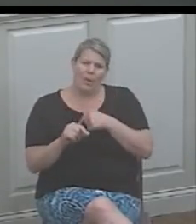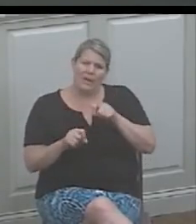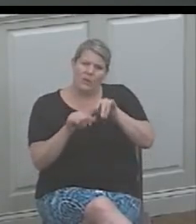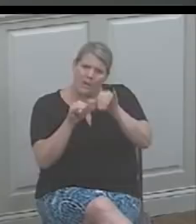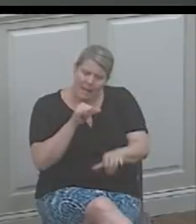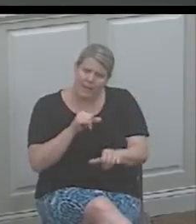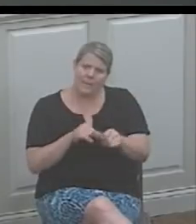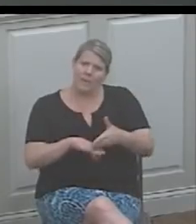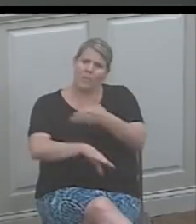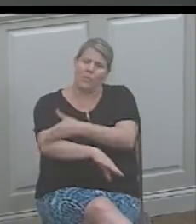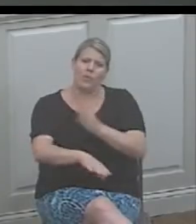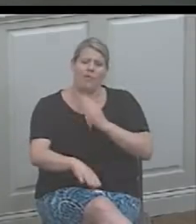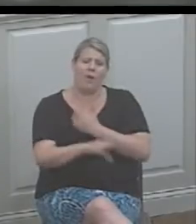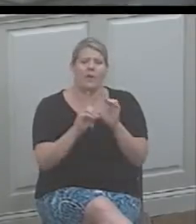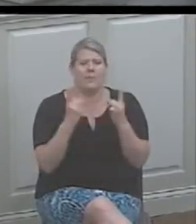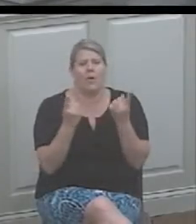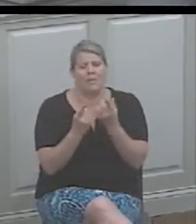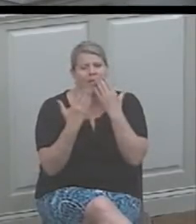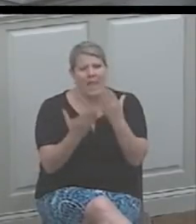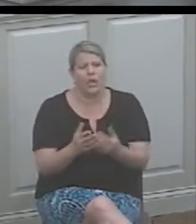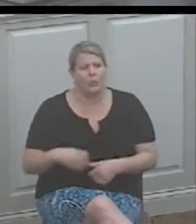as a city. Thank you. Thank you.